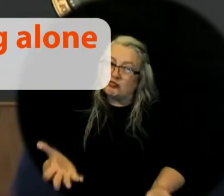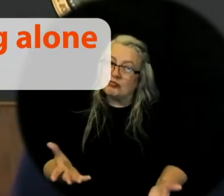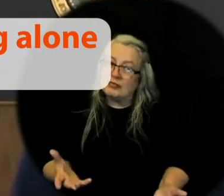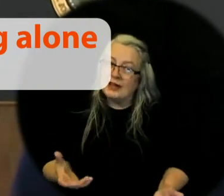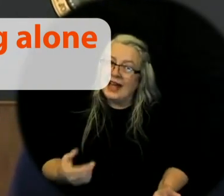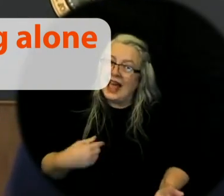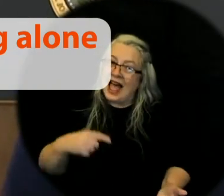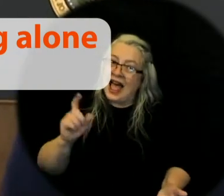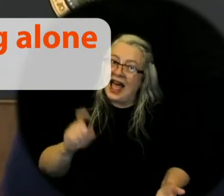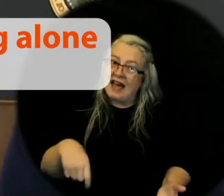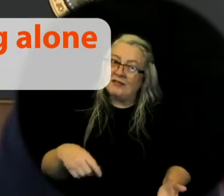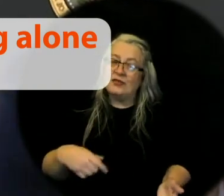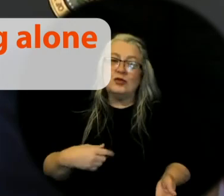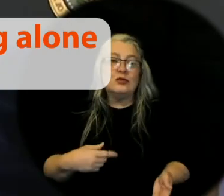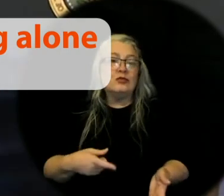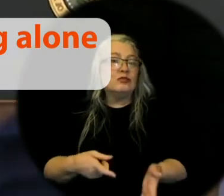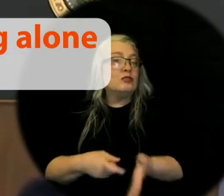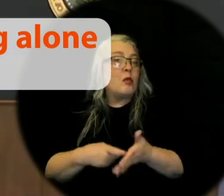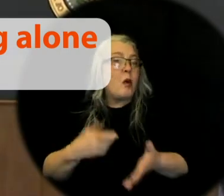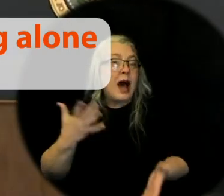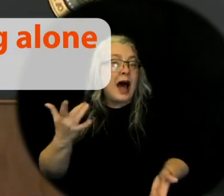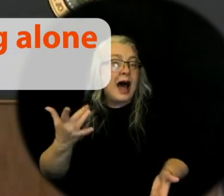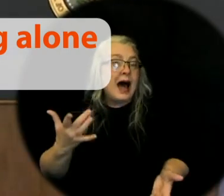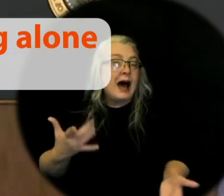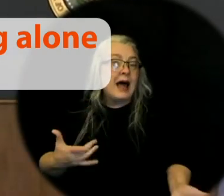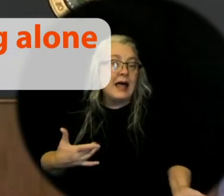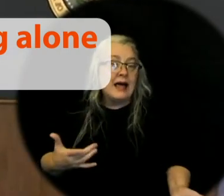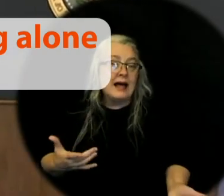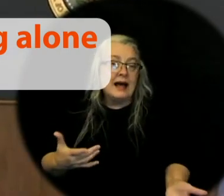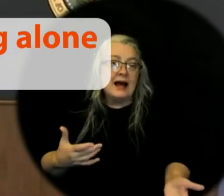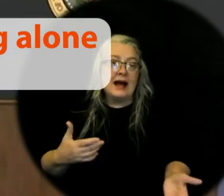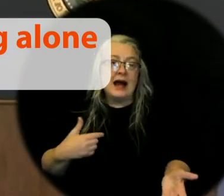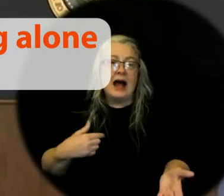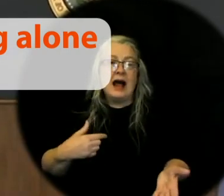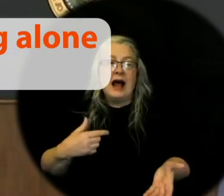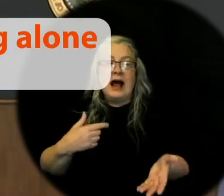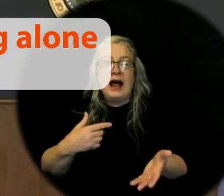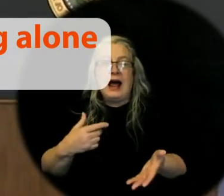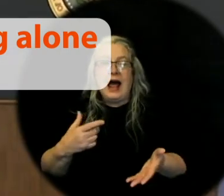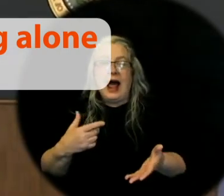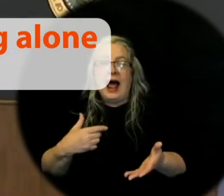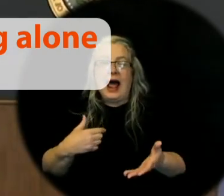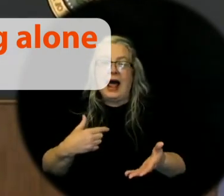is, everybody sit down. As the mayor knows, she is one